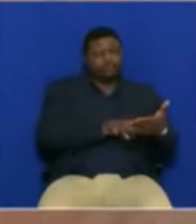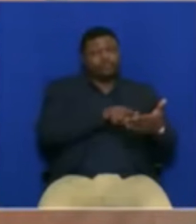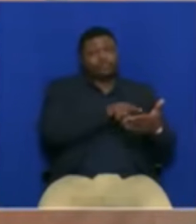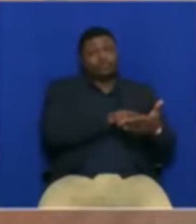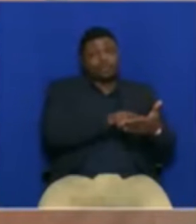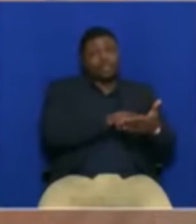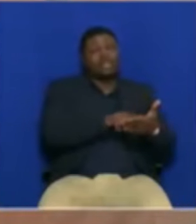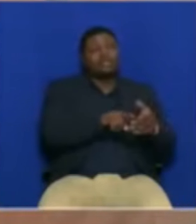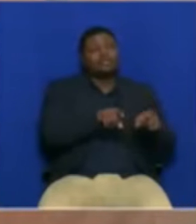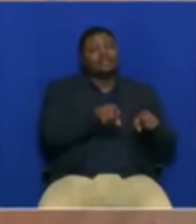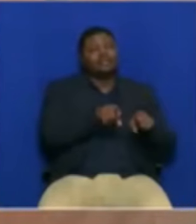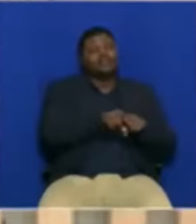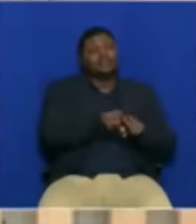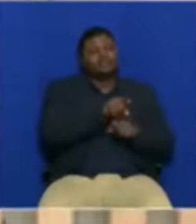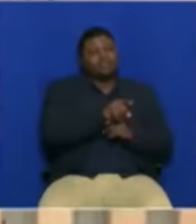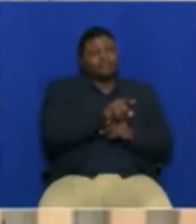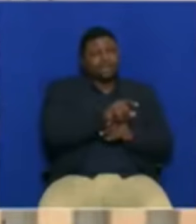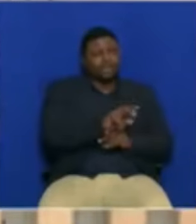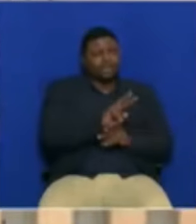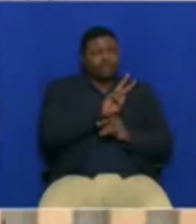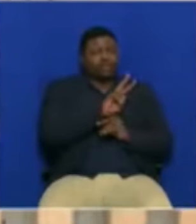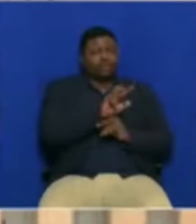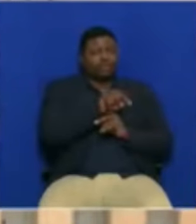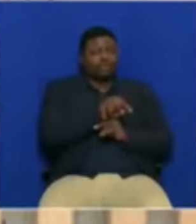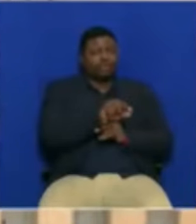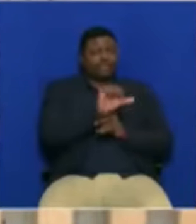item 2.6,